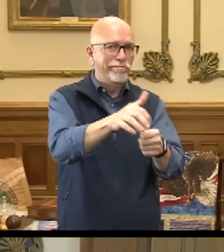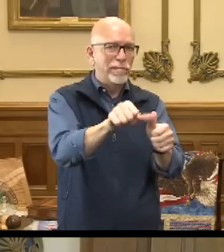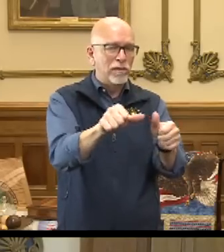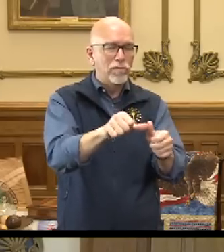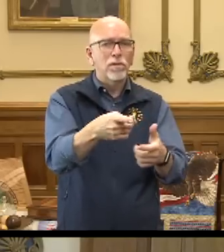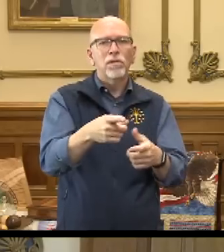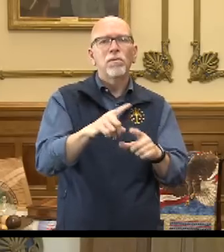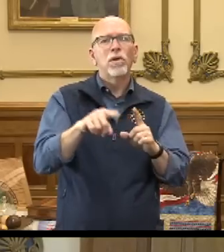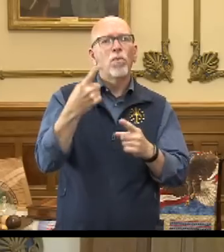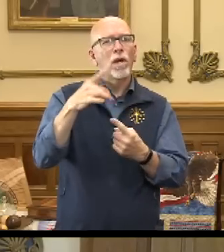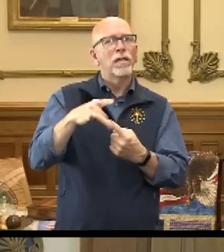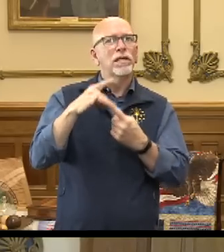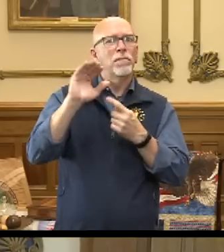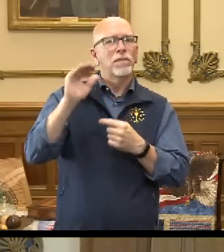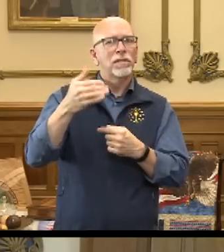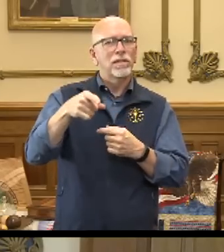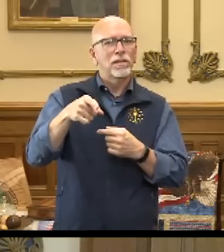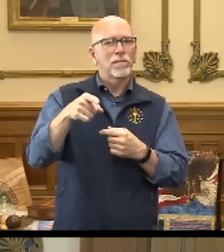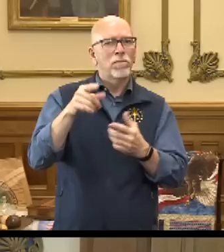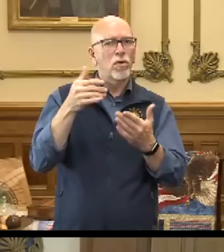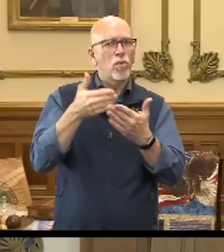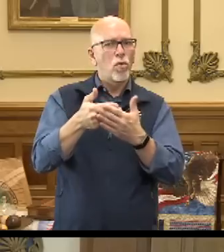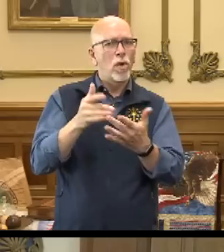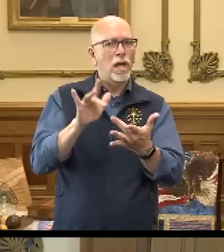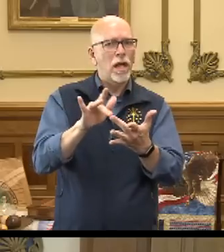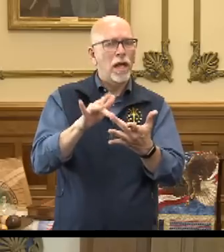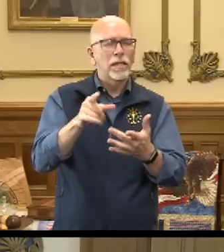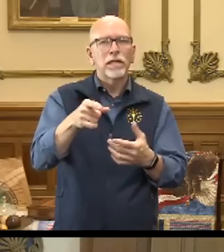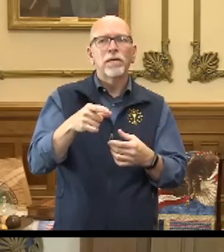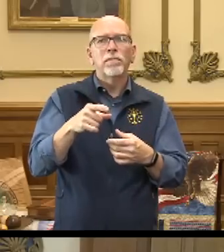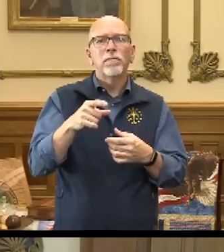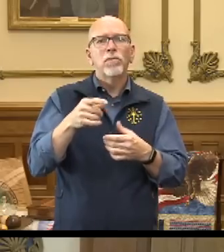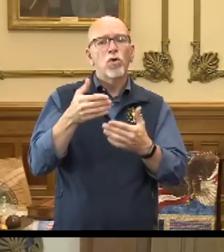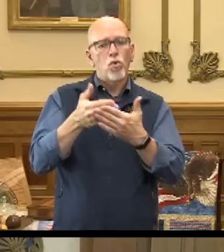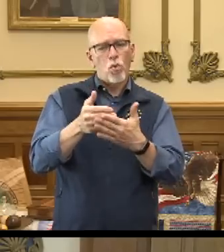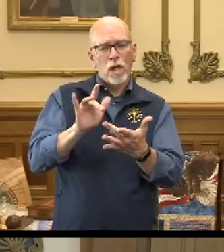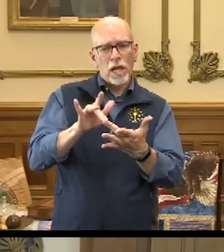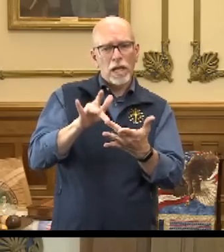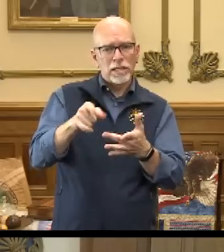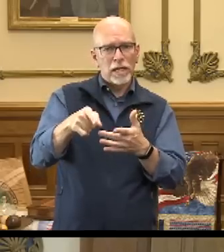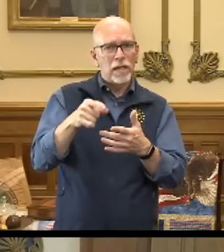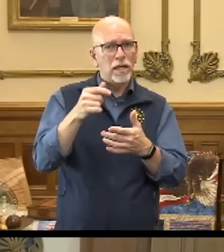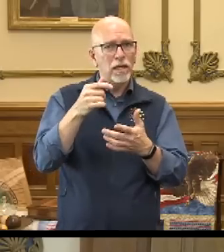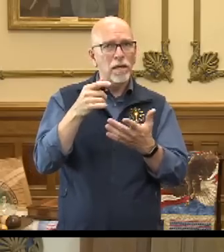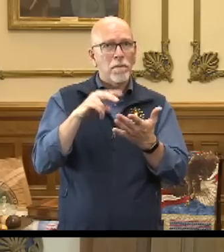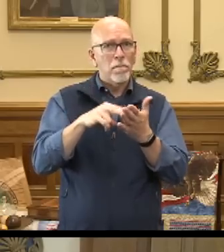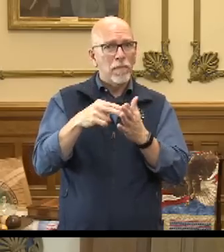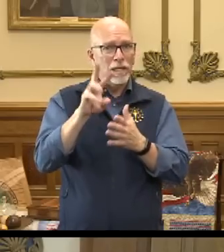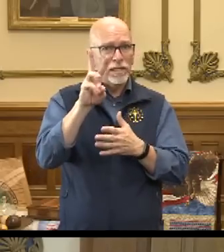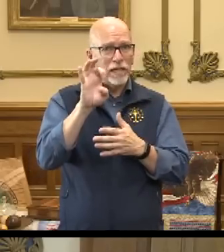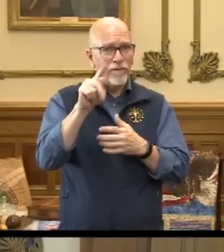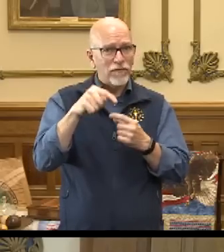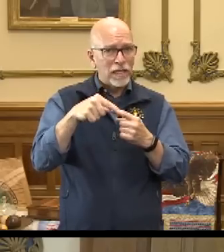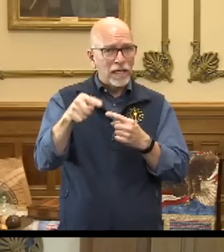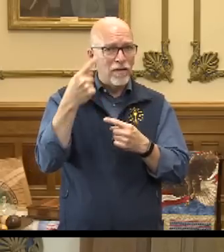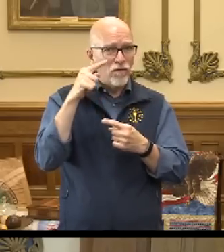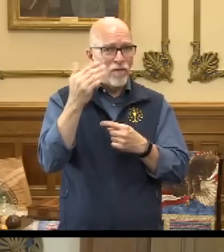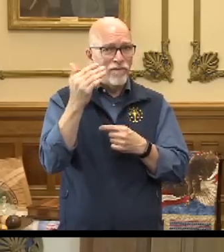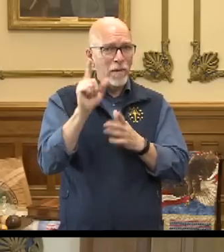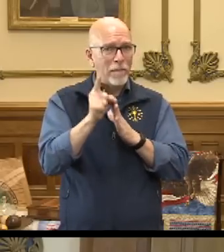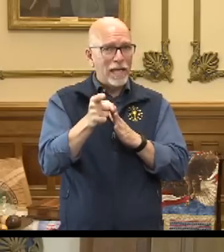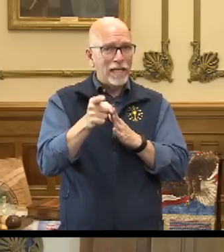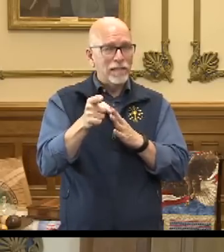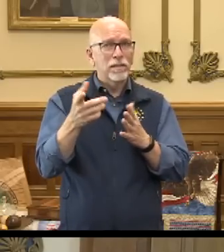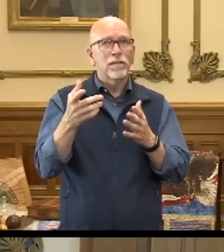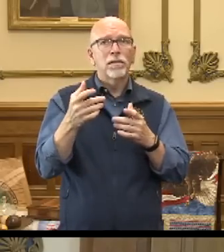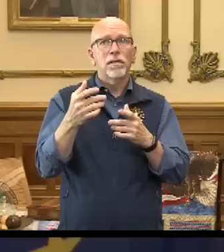But one exception to that seems to be close contacts. By defining close contact as anyone within 6 feet for at least 15 minutes,